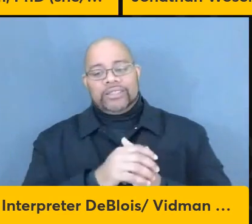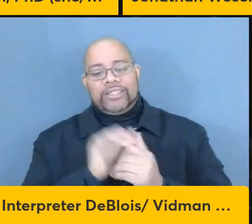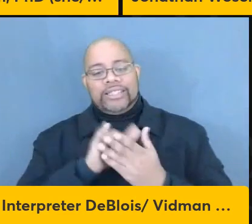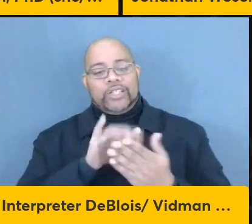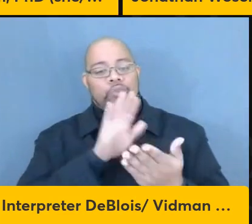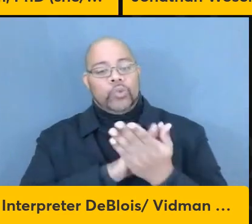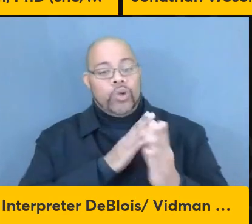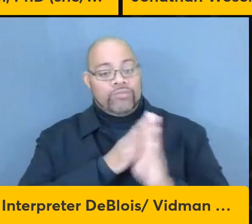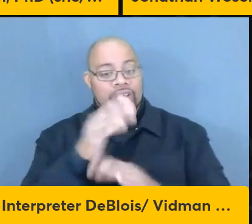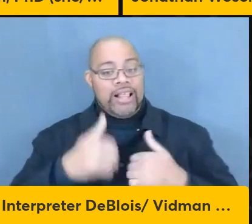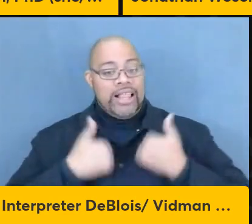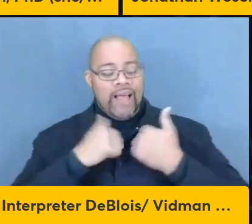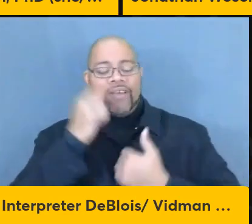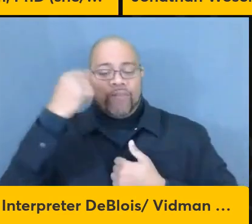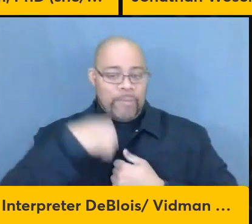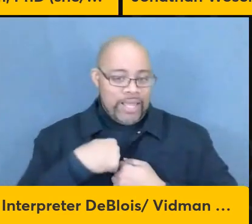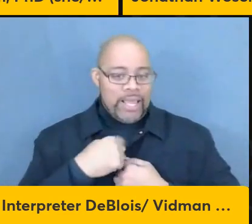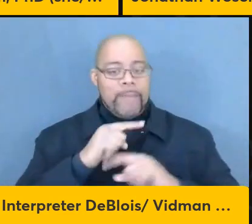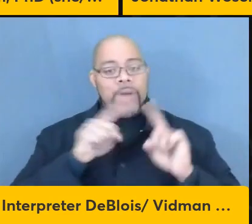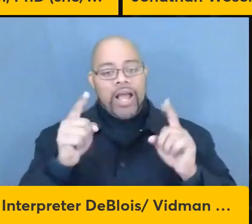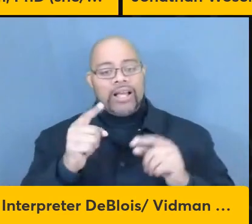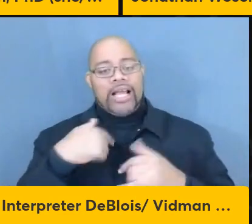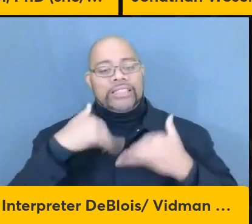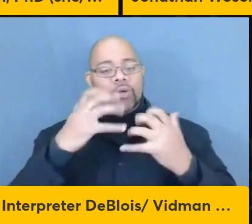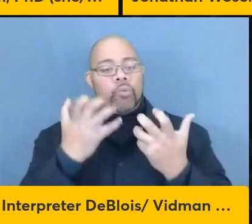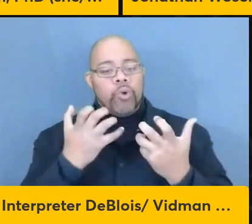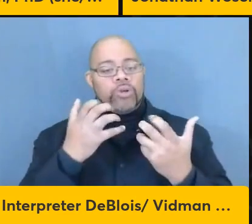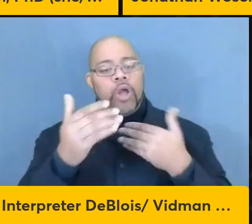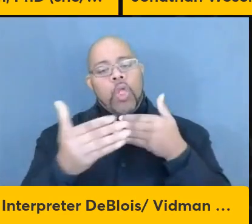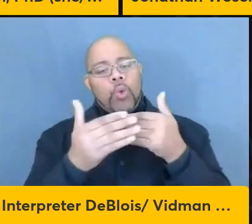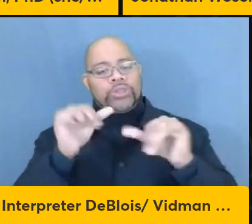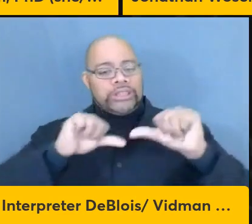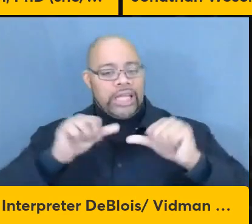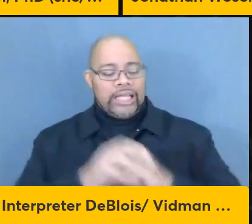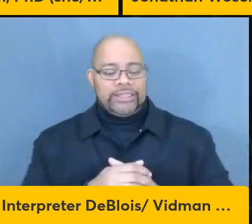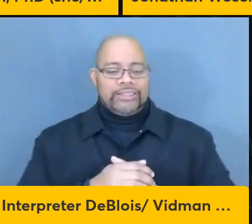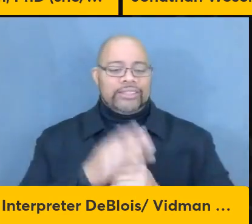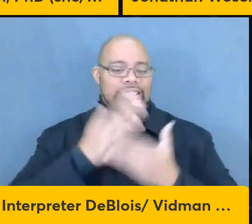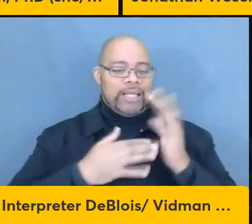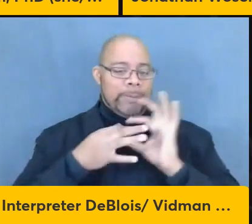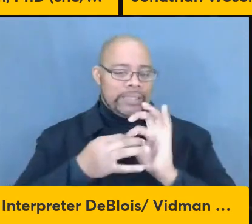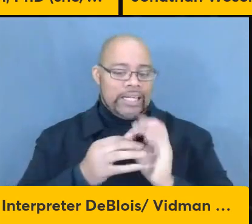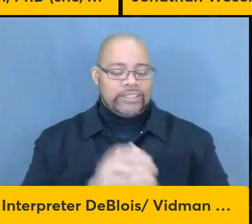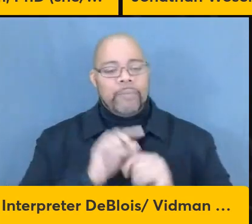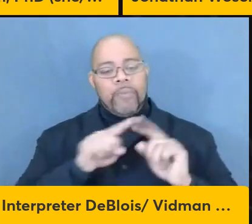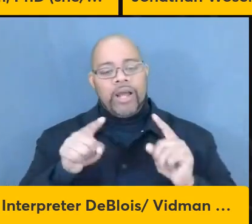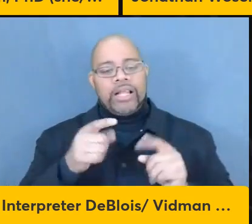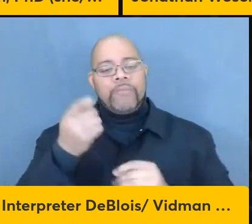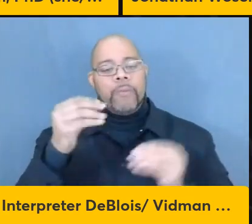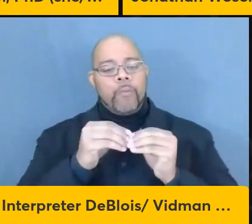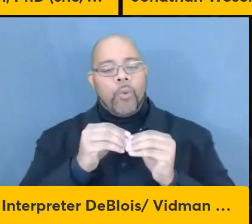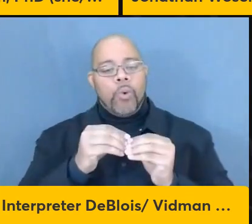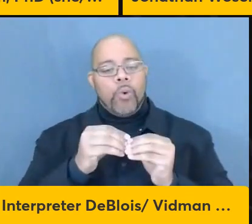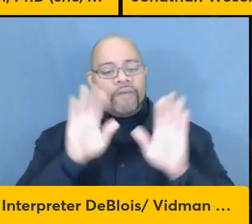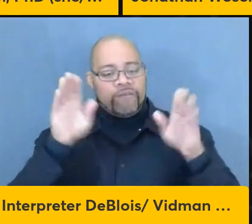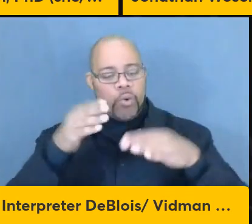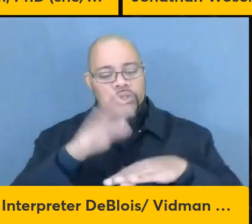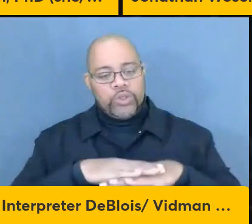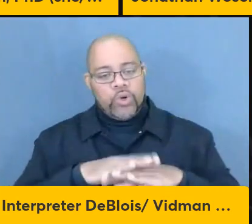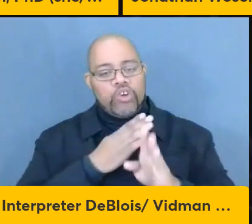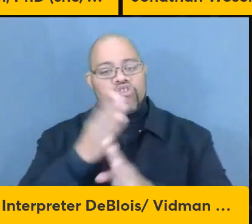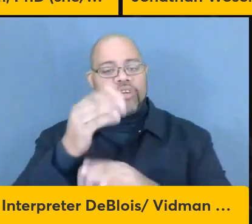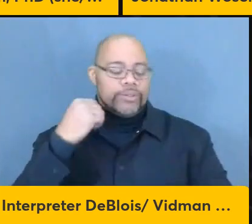academic life is not necessarily for me, but I still want to be close to the science in some capacity. but do a bit more business focused